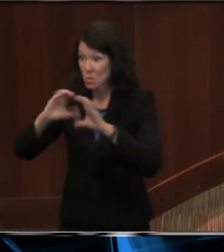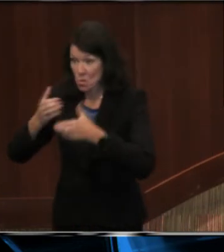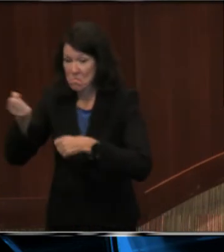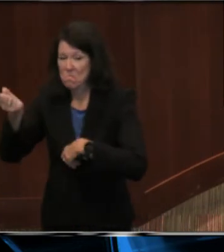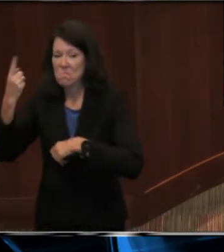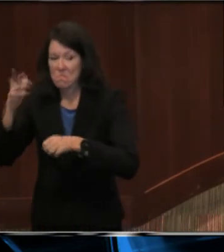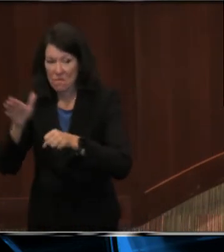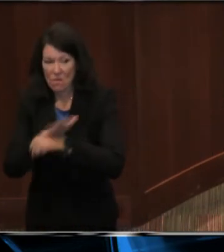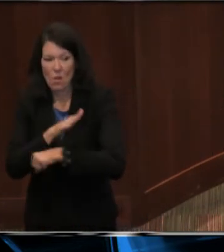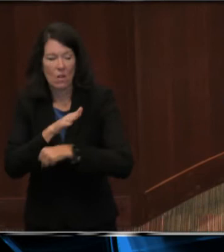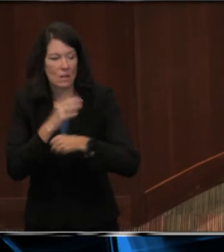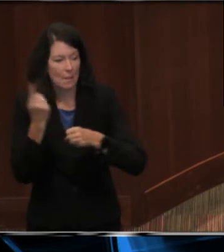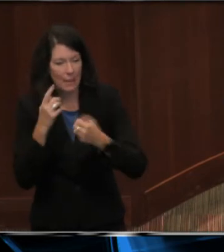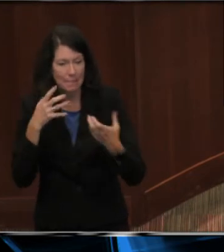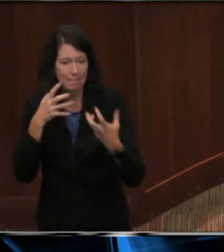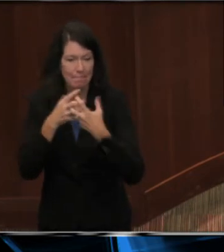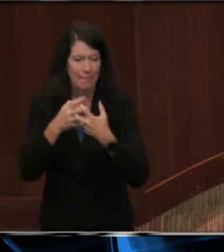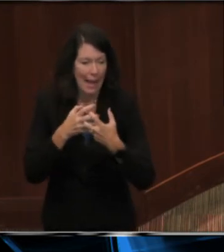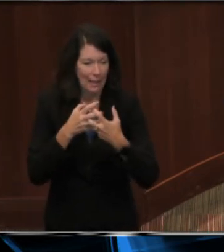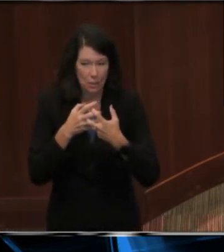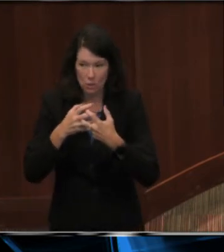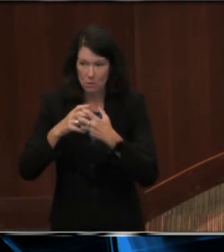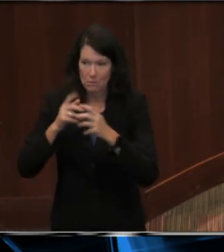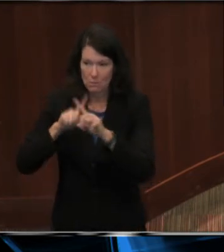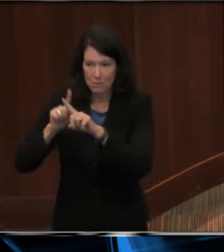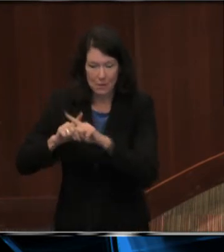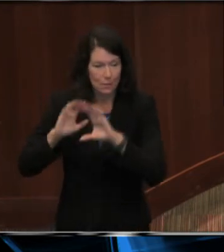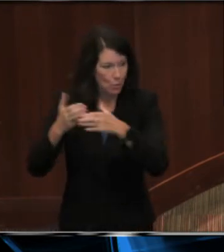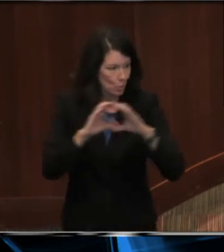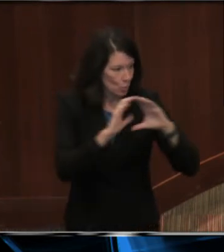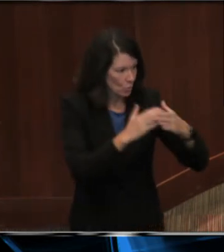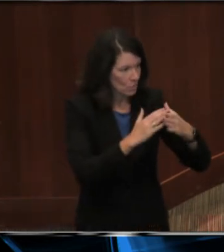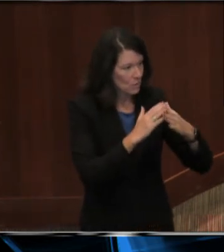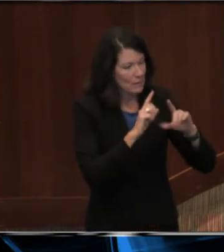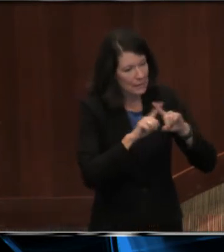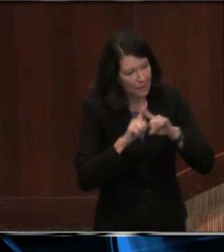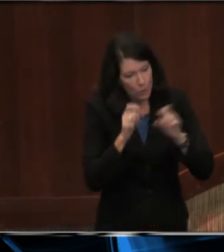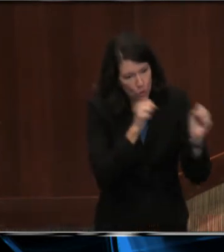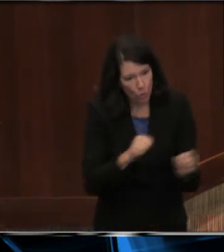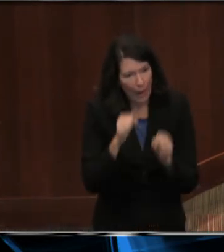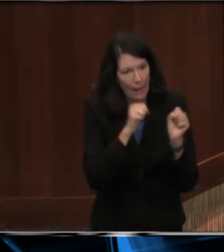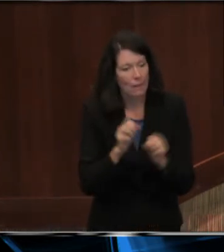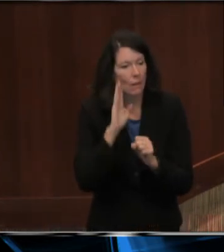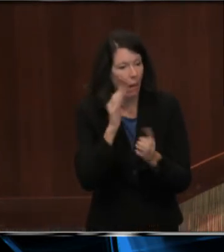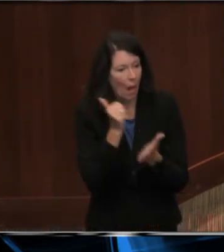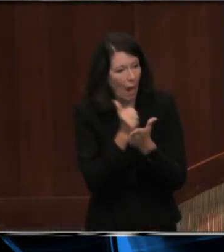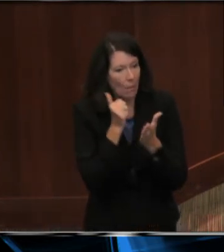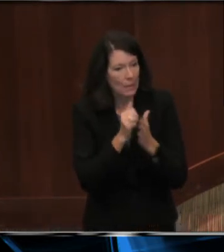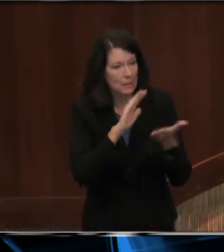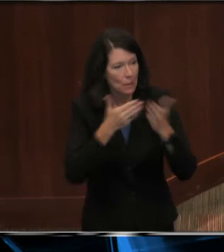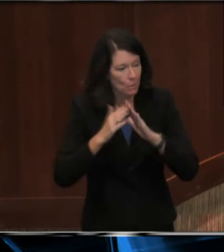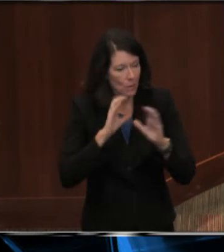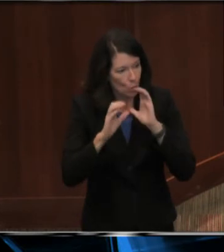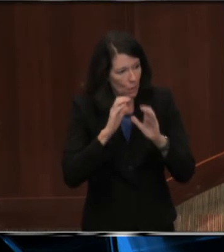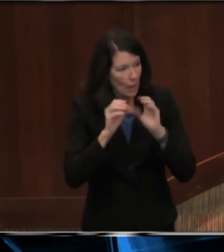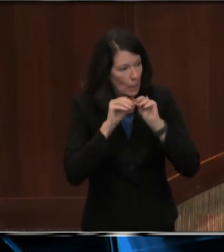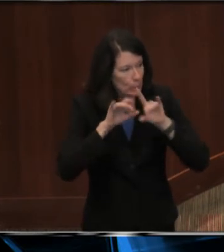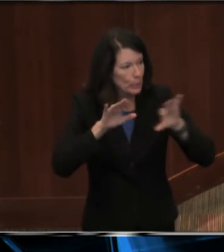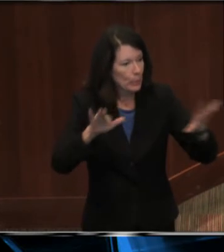and create some of these unique strategies, it's going to allow us to communicate that message more effectively to our community.